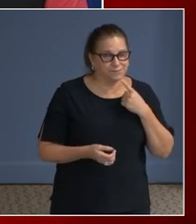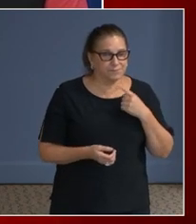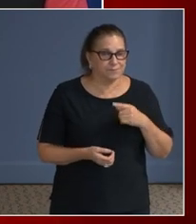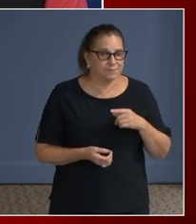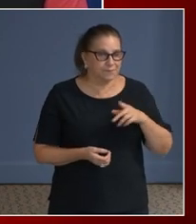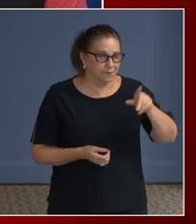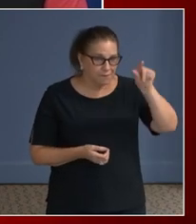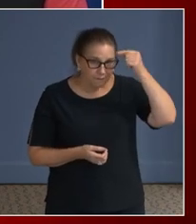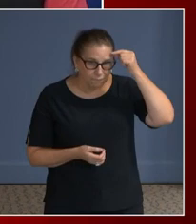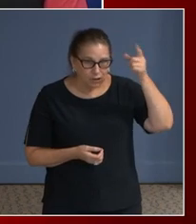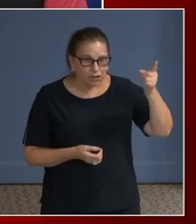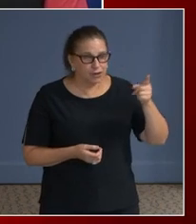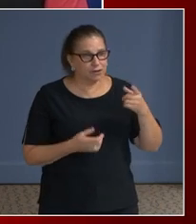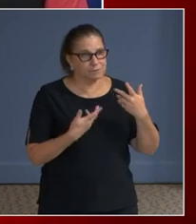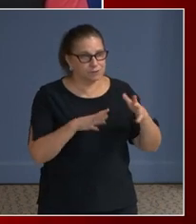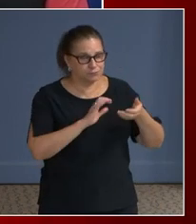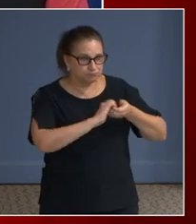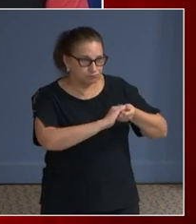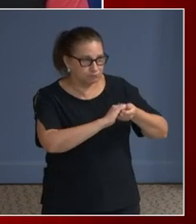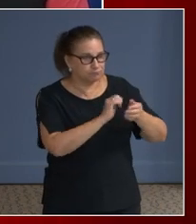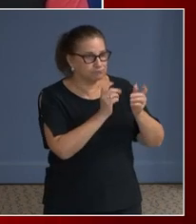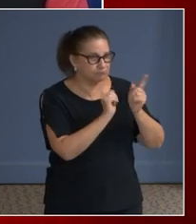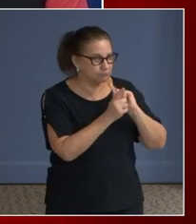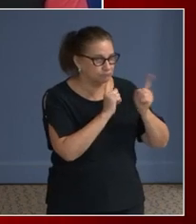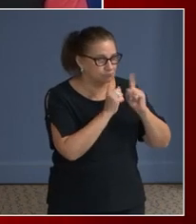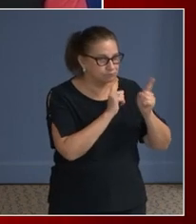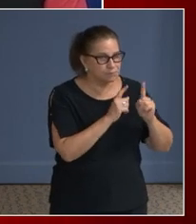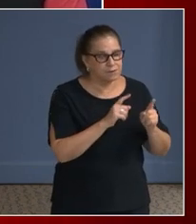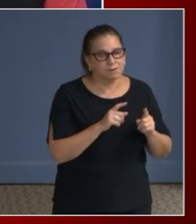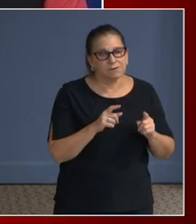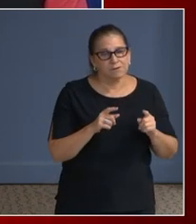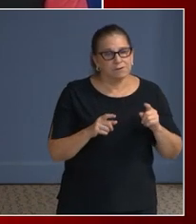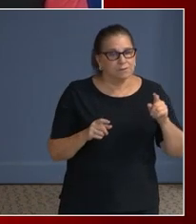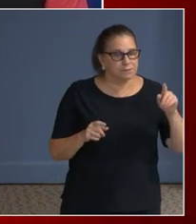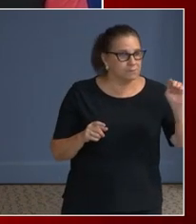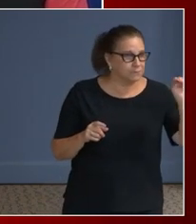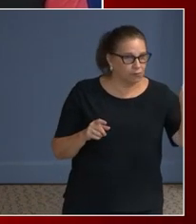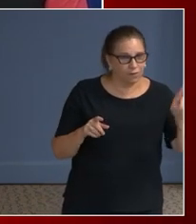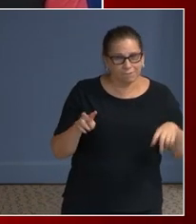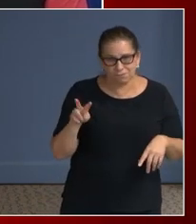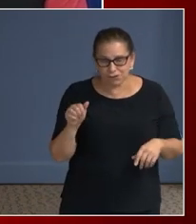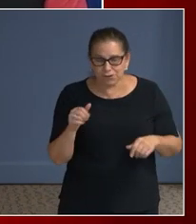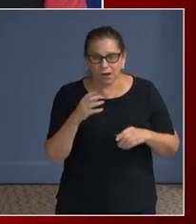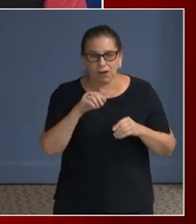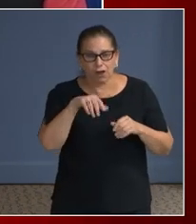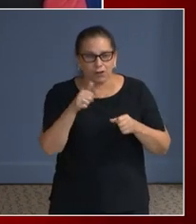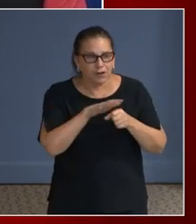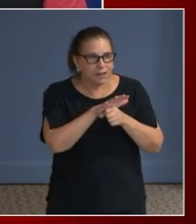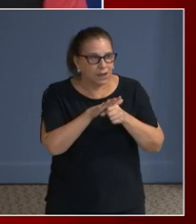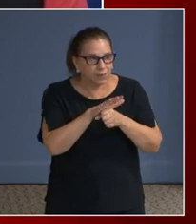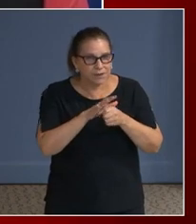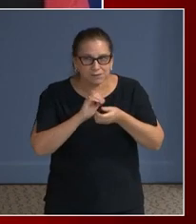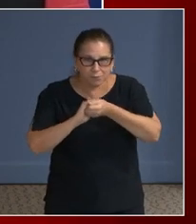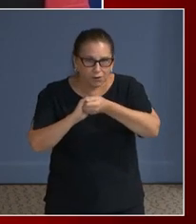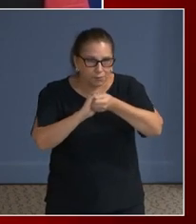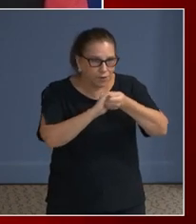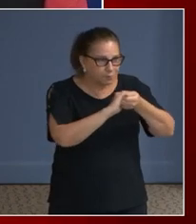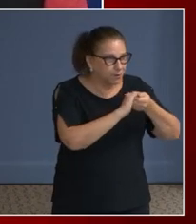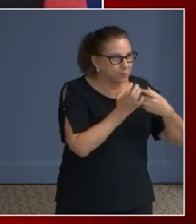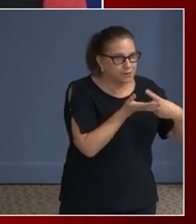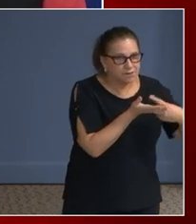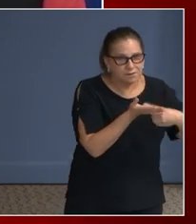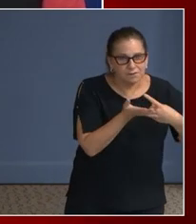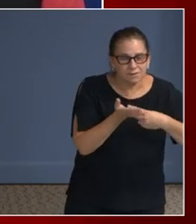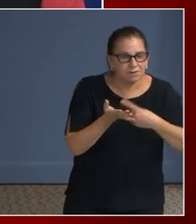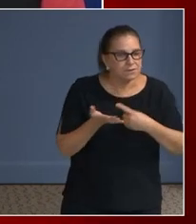be aligned with other counties' decision making, because certain activities being available in other jurisdictions and not in another